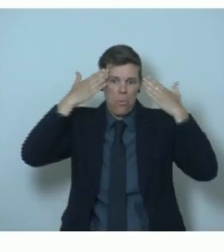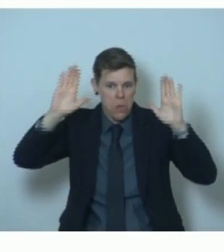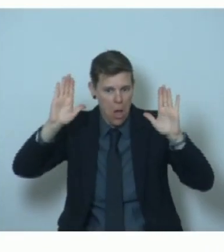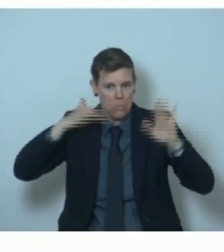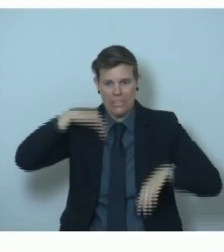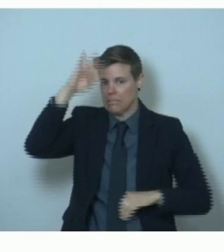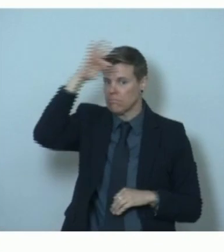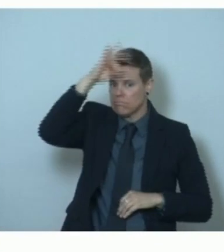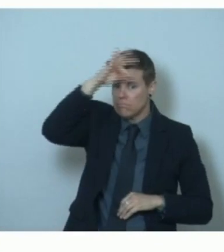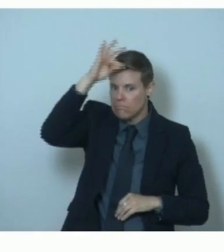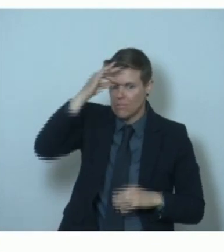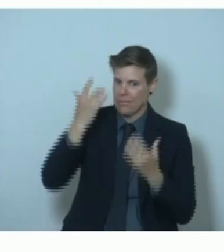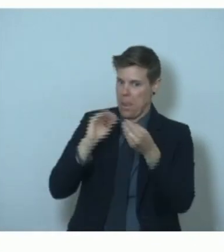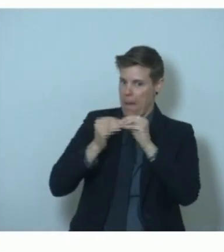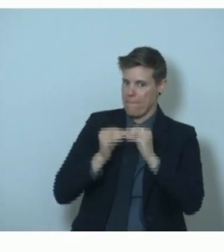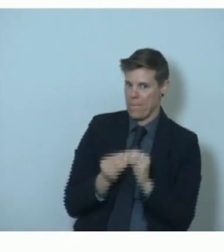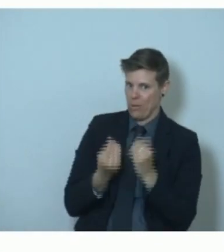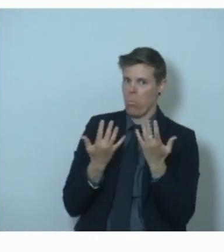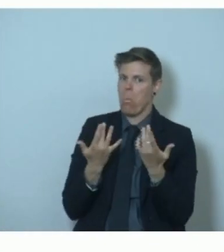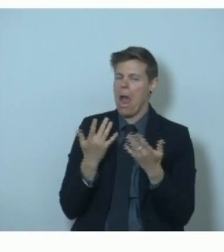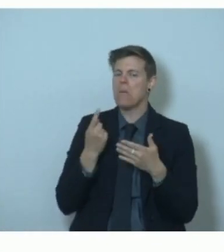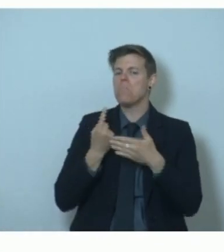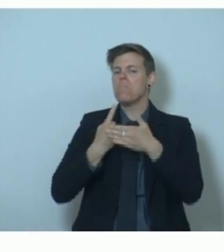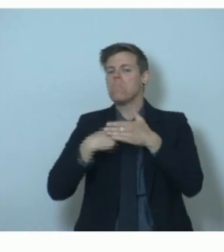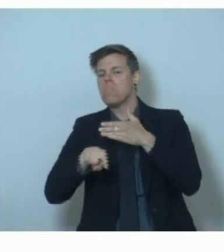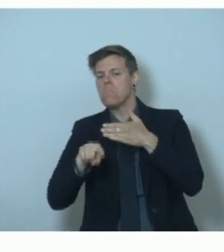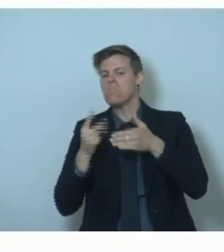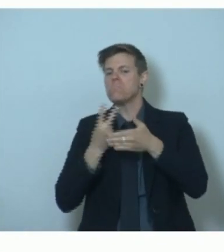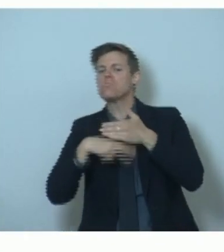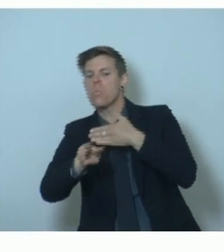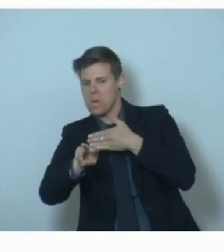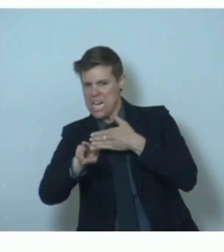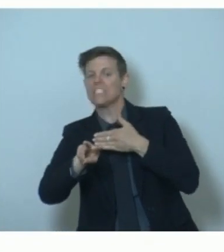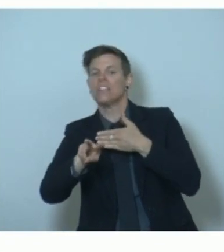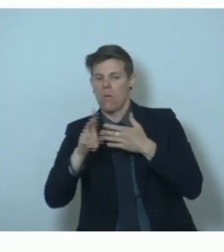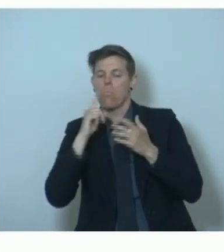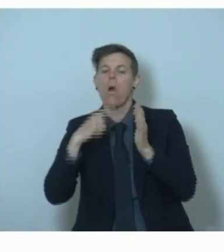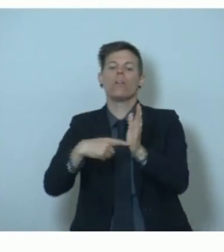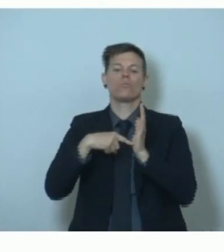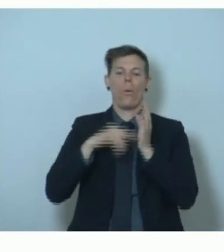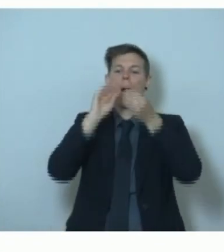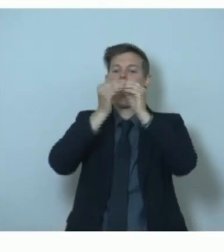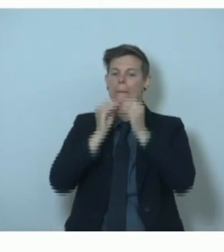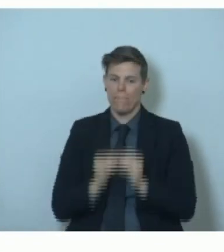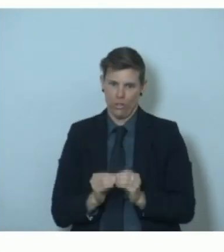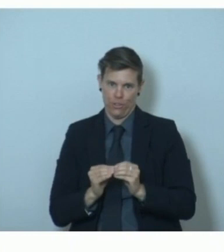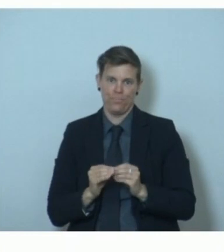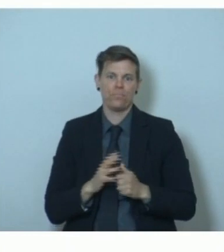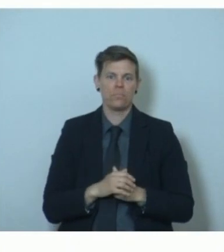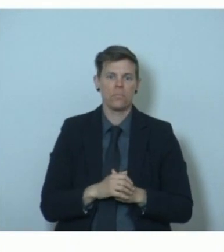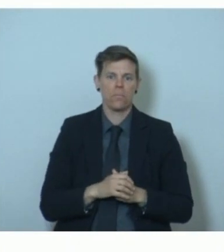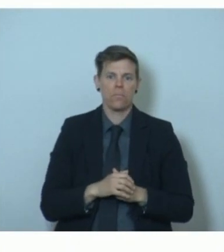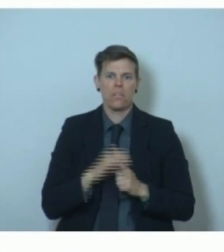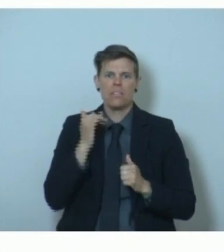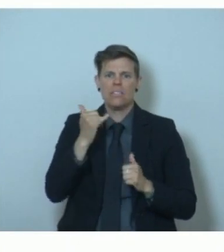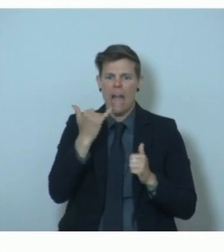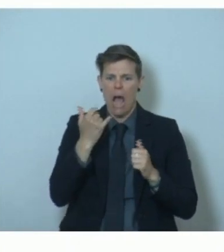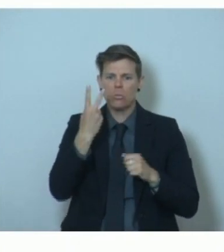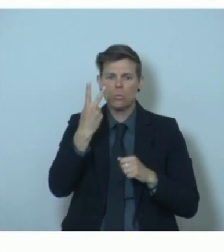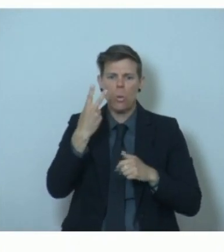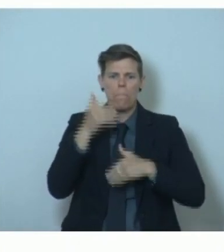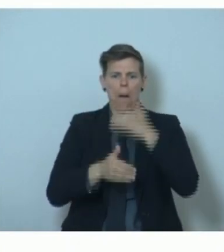in a little bit more detail. Now go to the two more slides. Sorry to jump around. Well, we'll go with this one. This